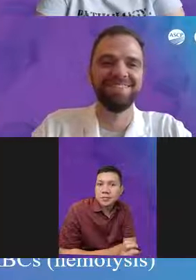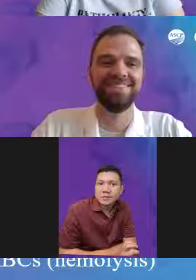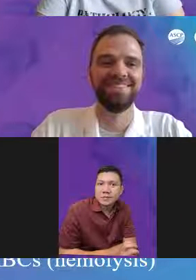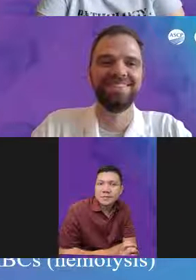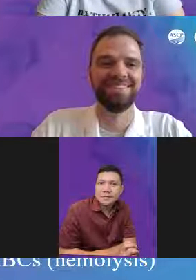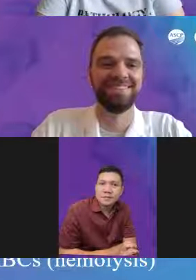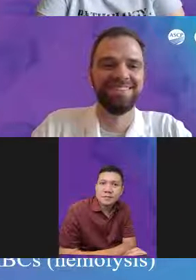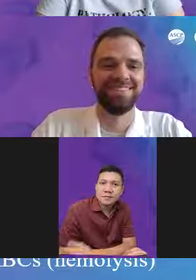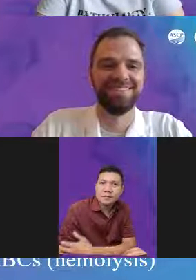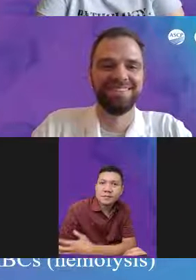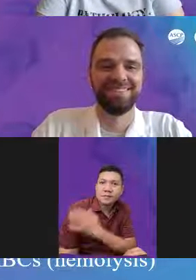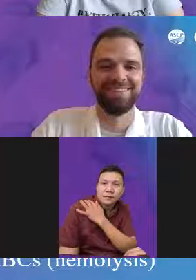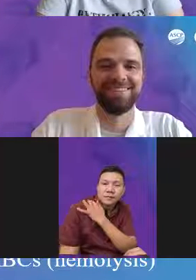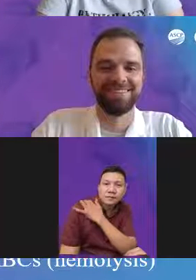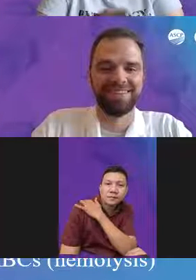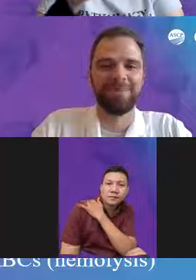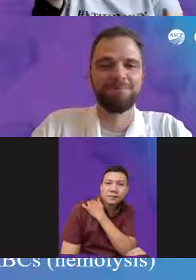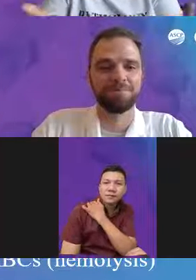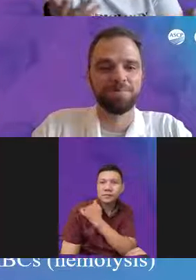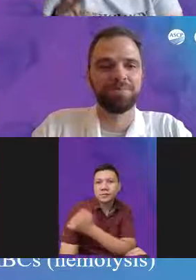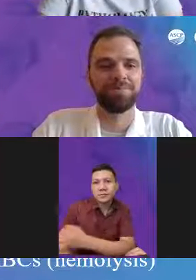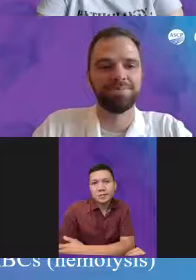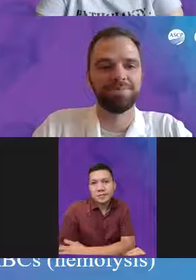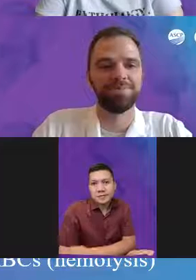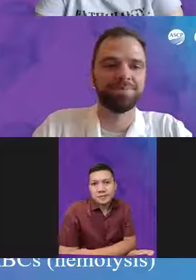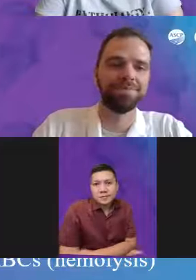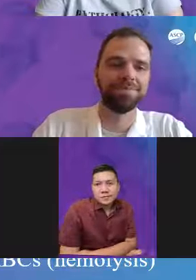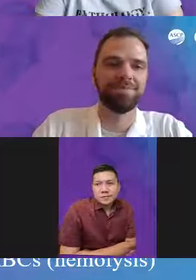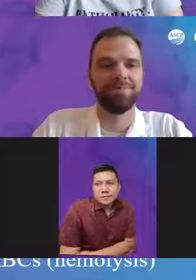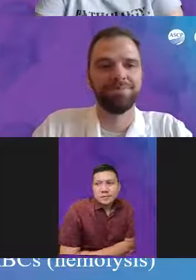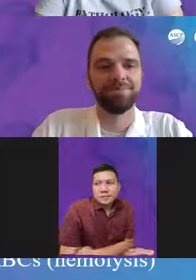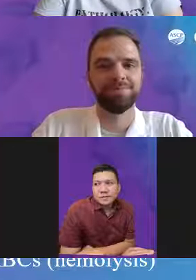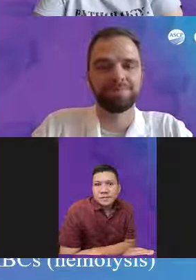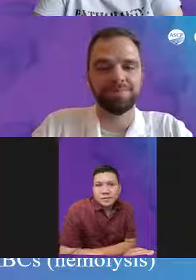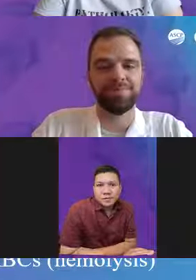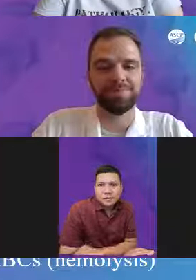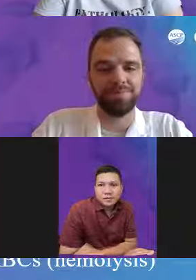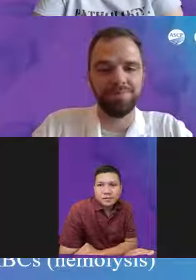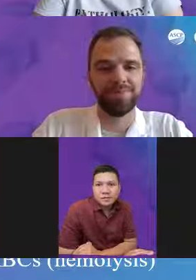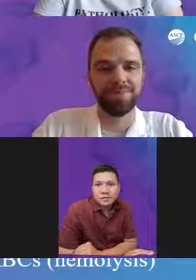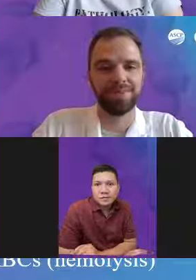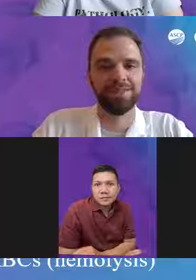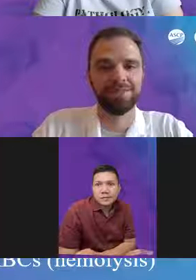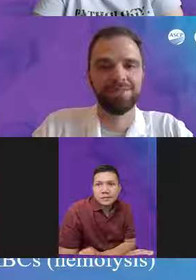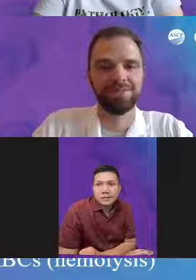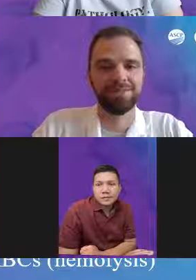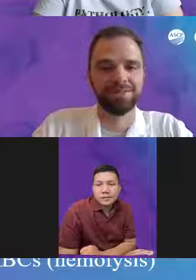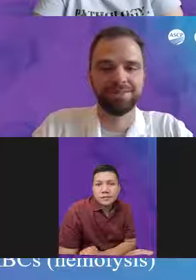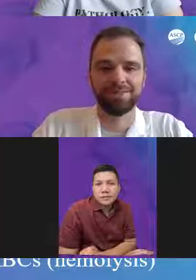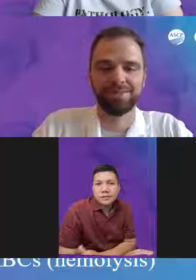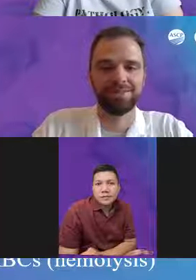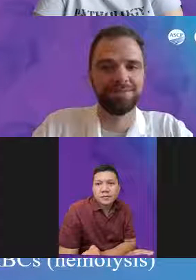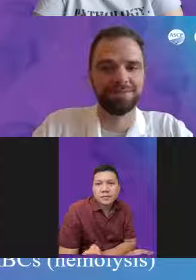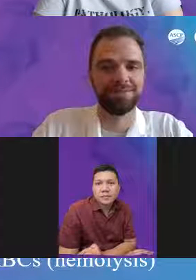by some type of drug exposure of some kind of thing that would cause a problem. So when we